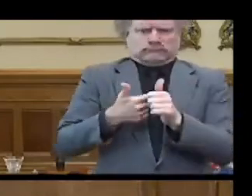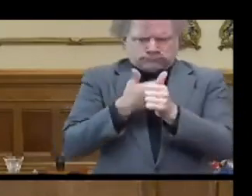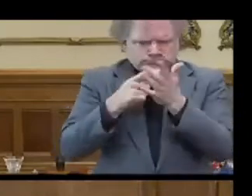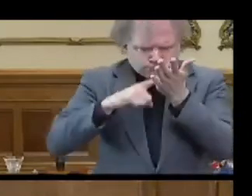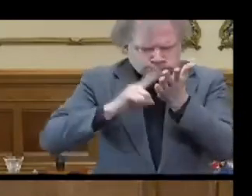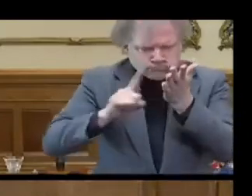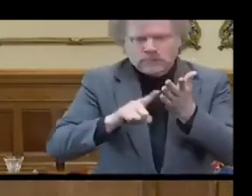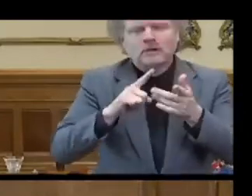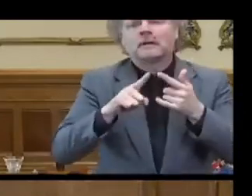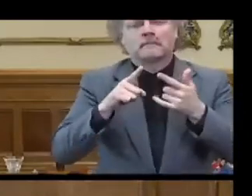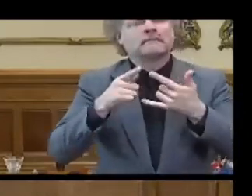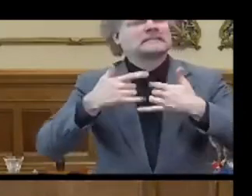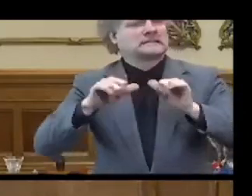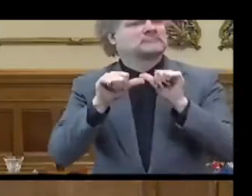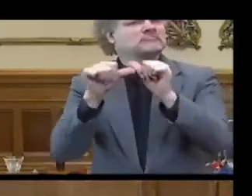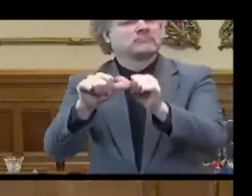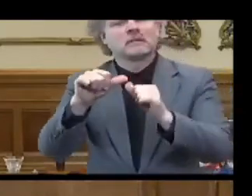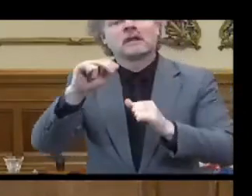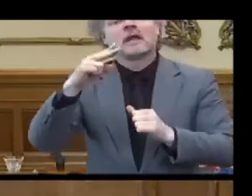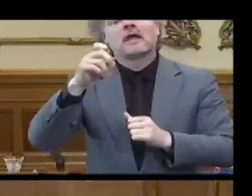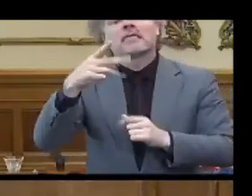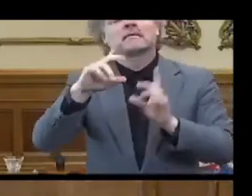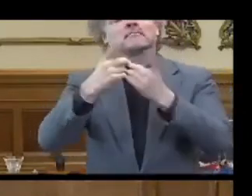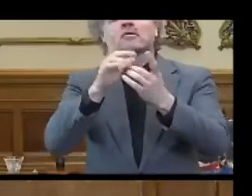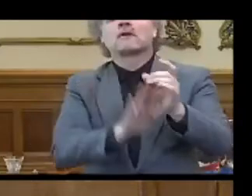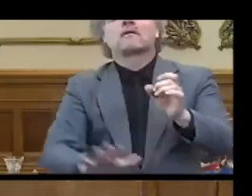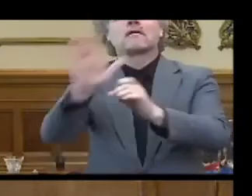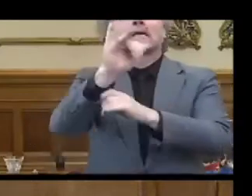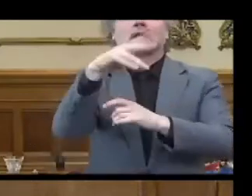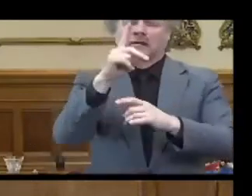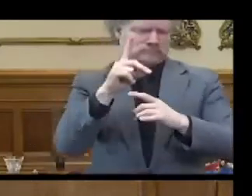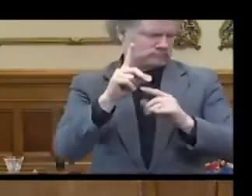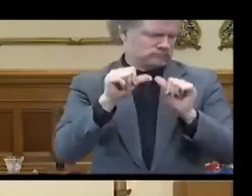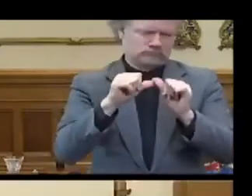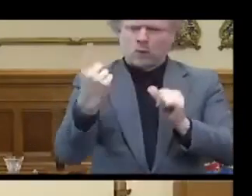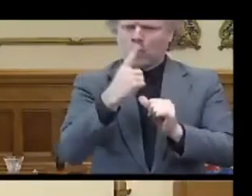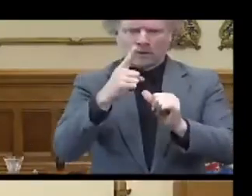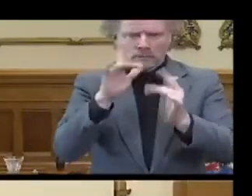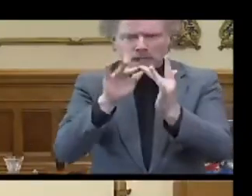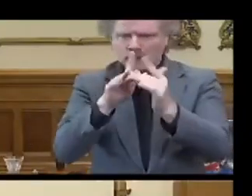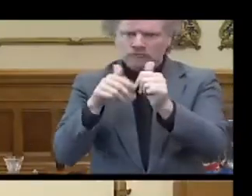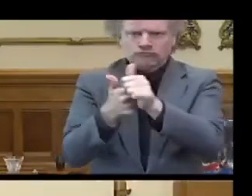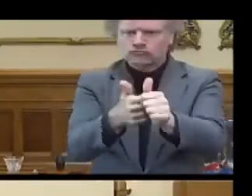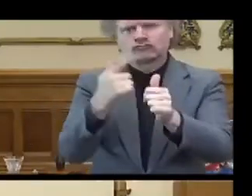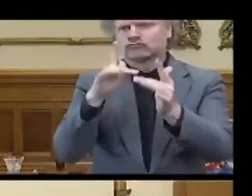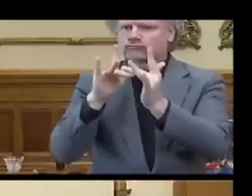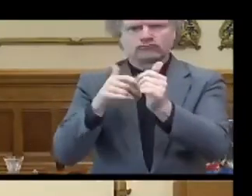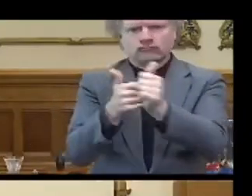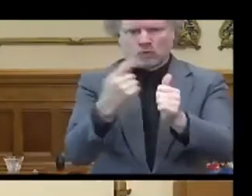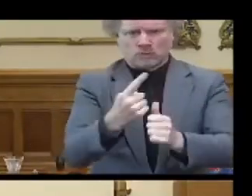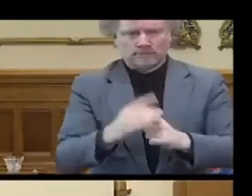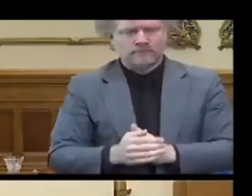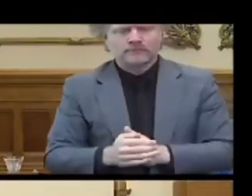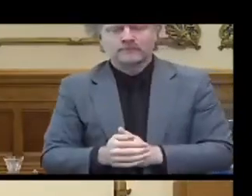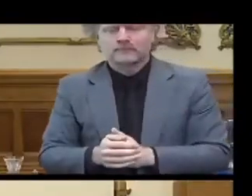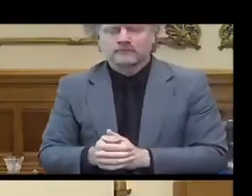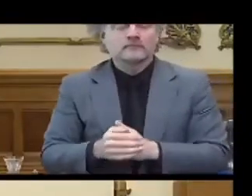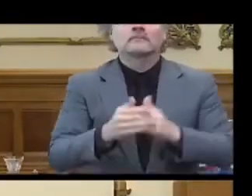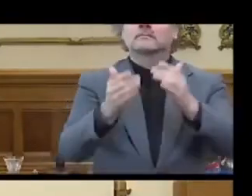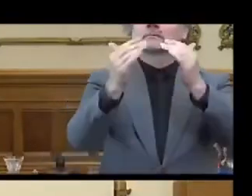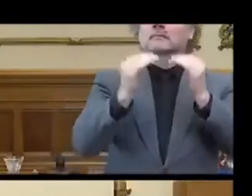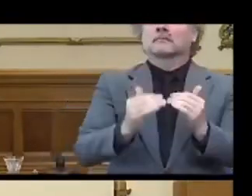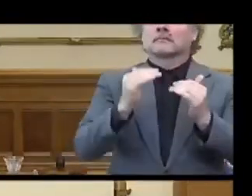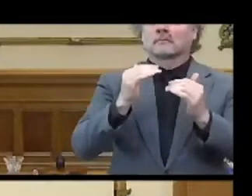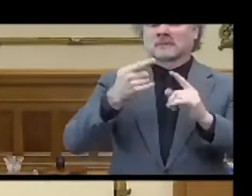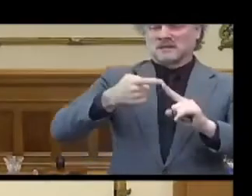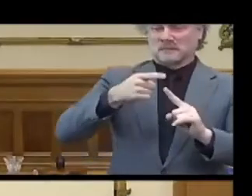but certainly in our health departments across the state on a regular basis. In terms of your question